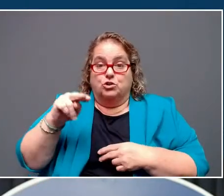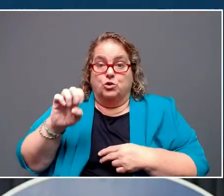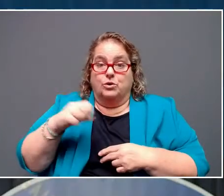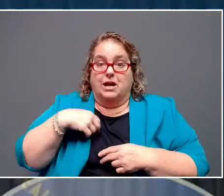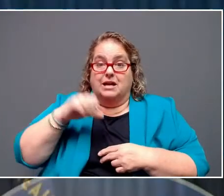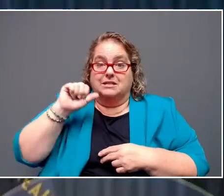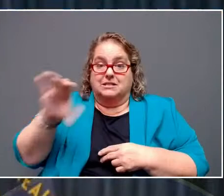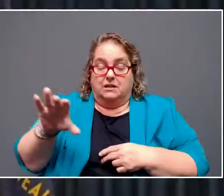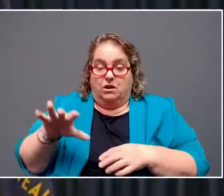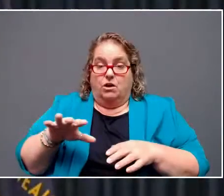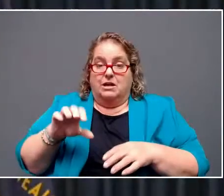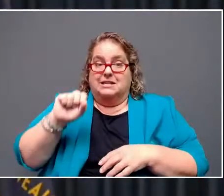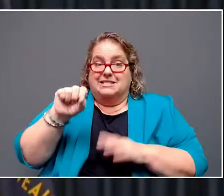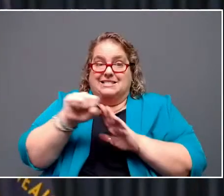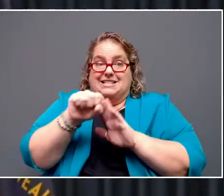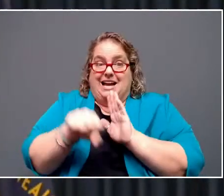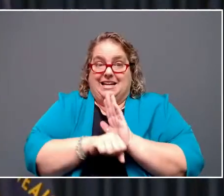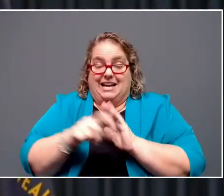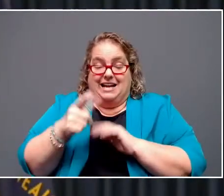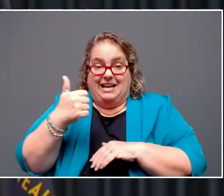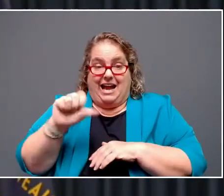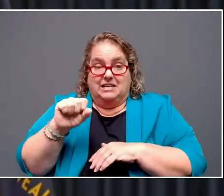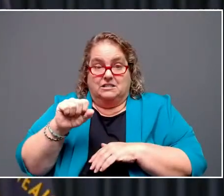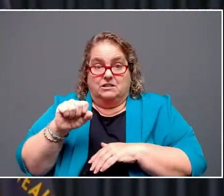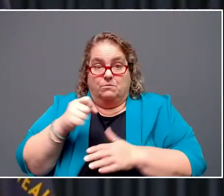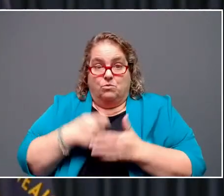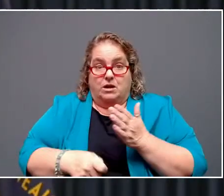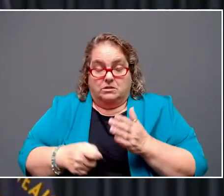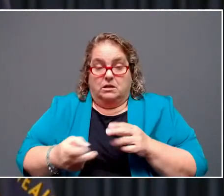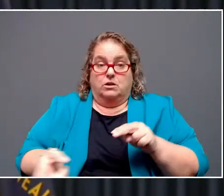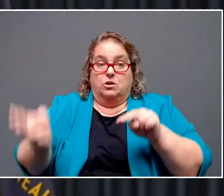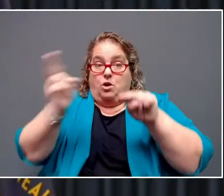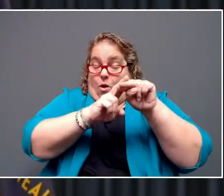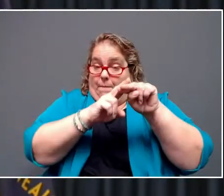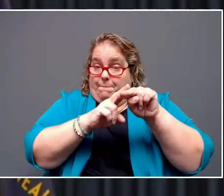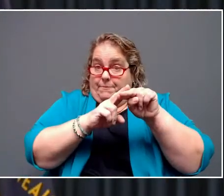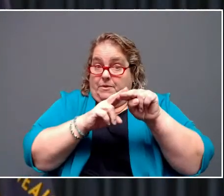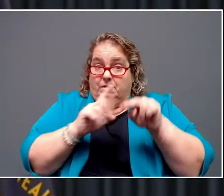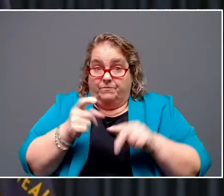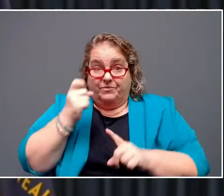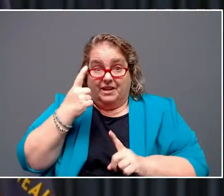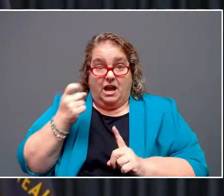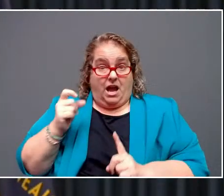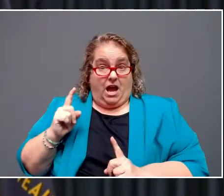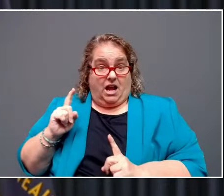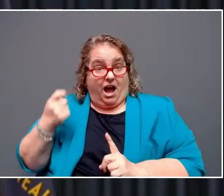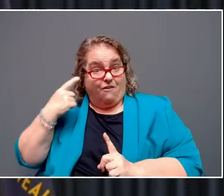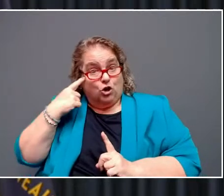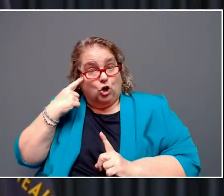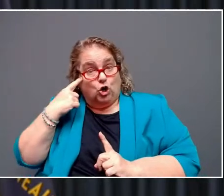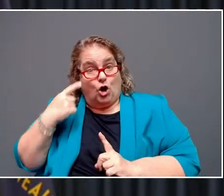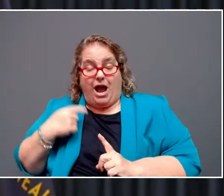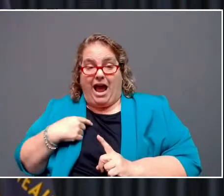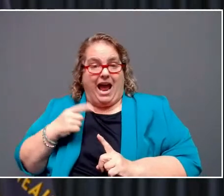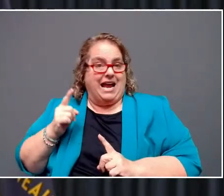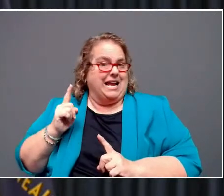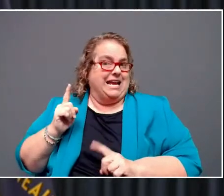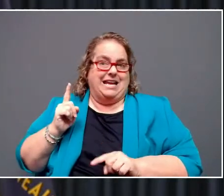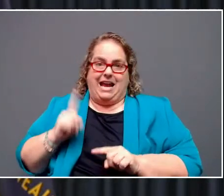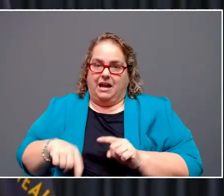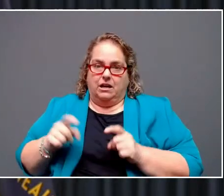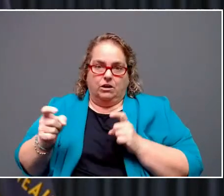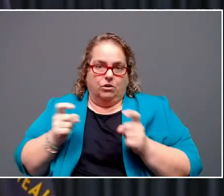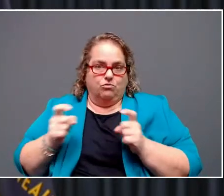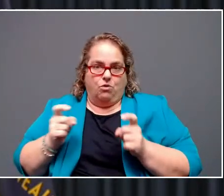tax. It was going to go up. Listen, as governor, I can't control gas prices, but a state statute was going to make them go up. This